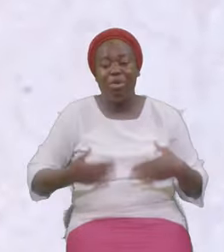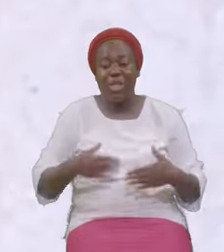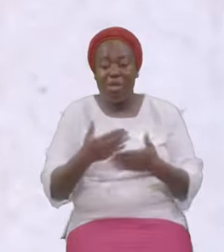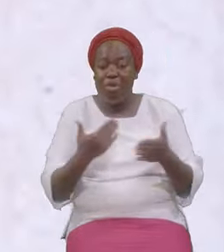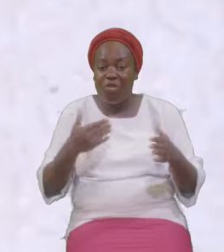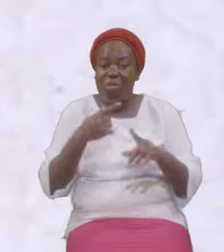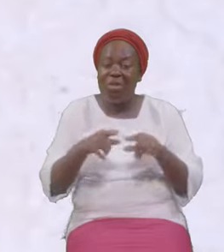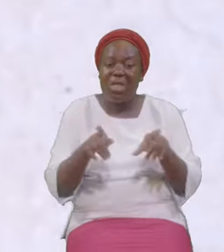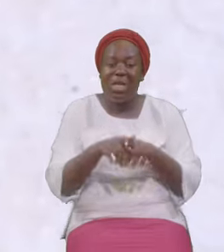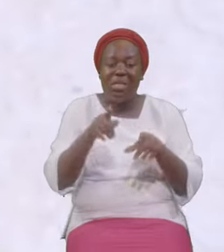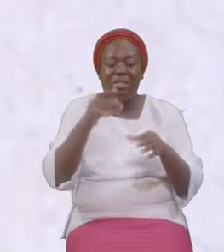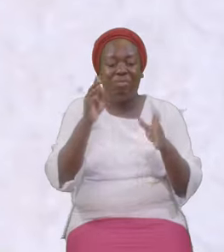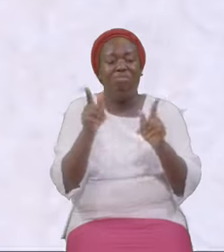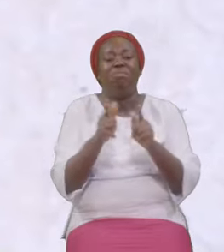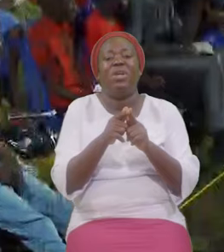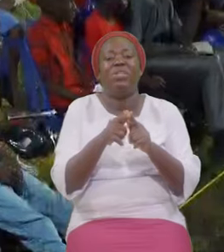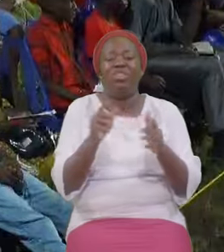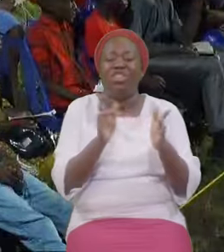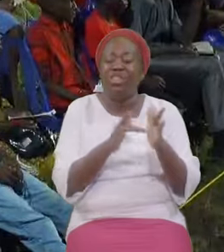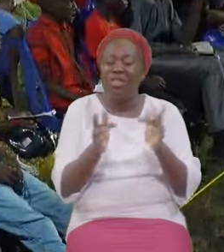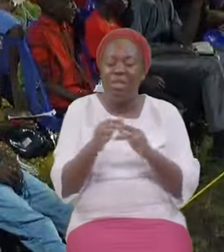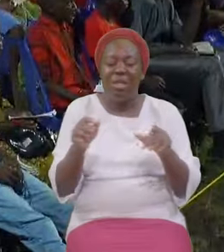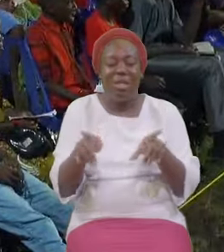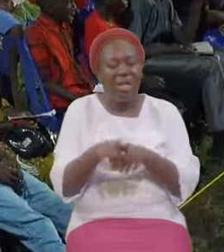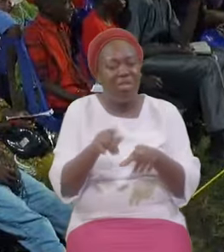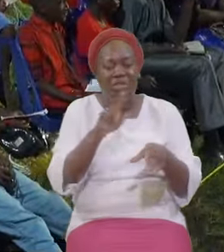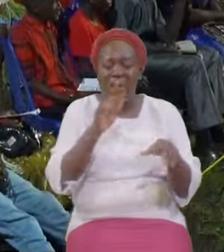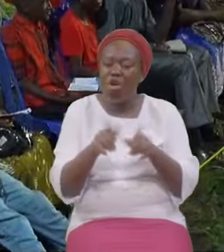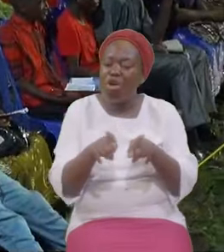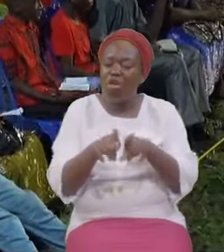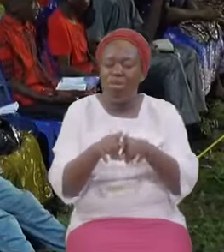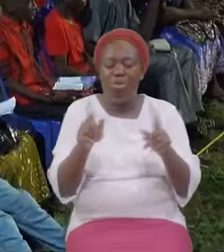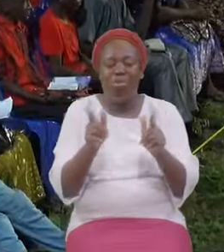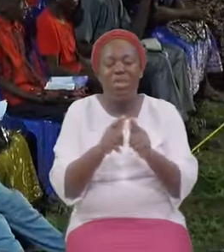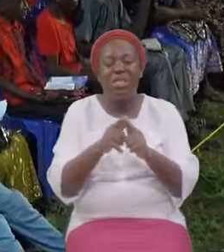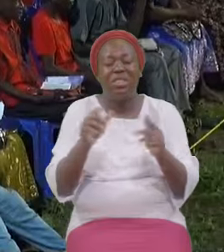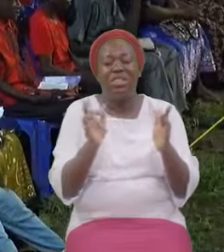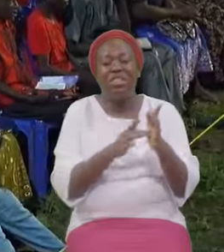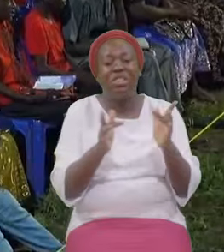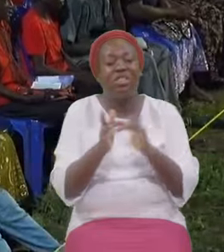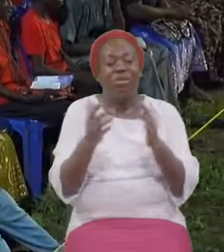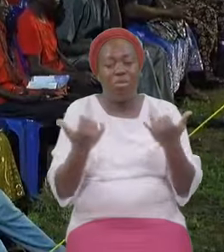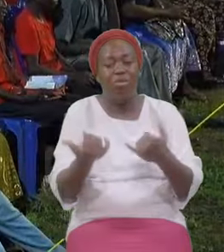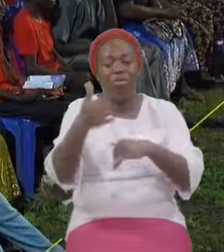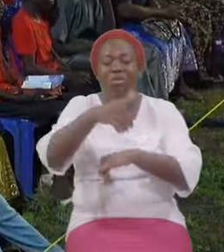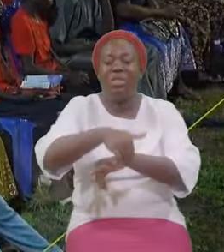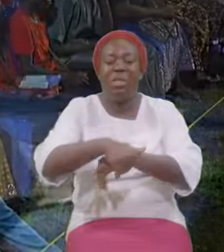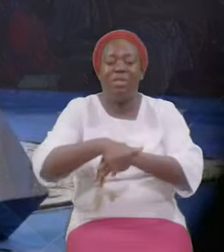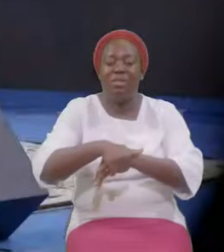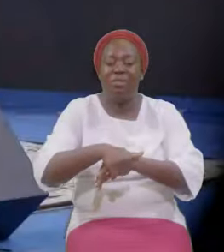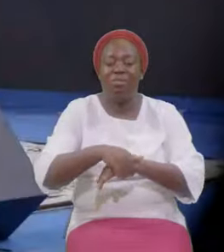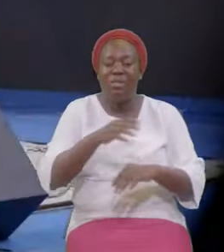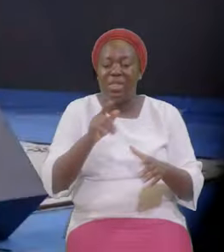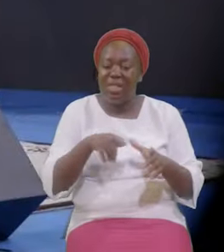Jesus, like you are meeting Jesus tonight. I said, you are meeting Jesus tonight. And then it changes